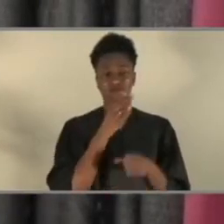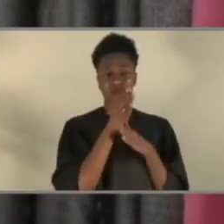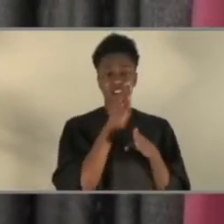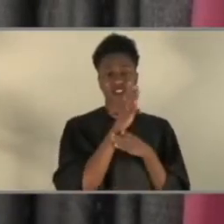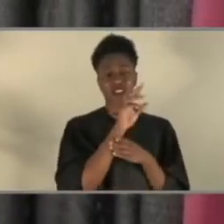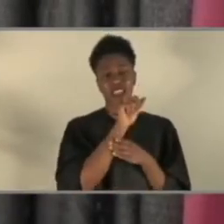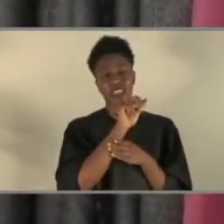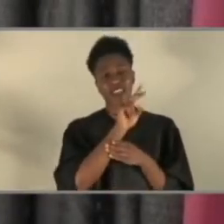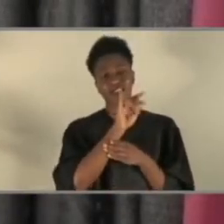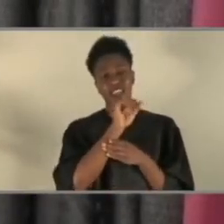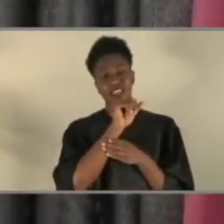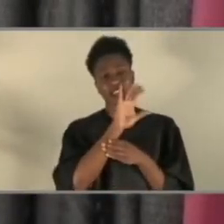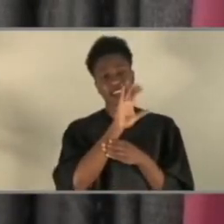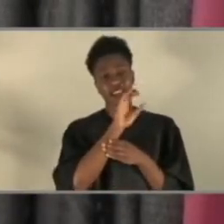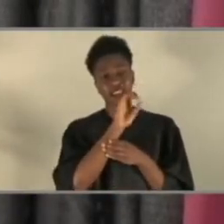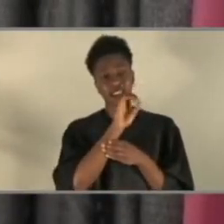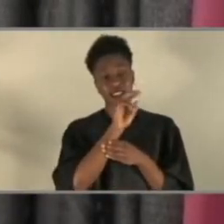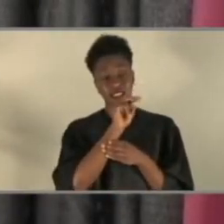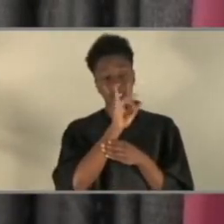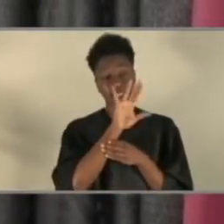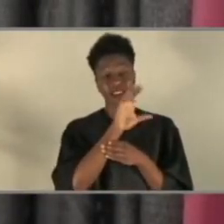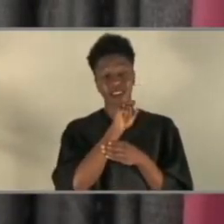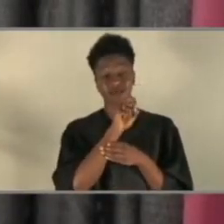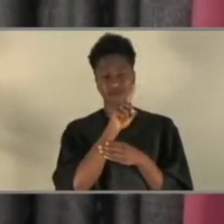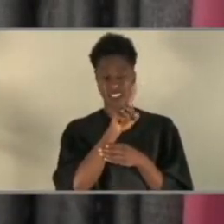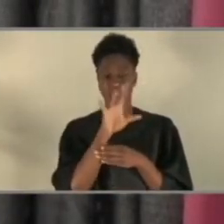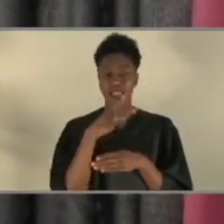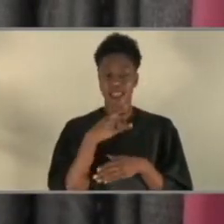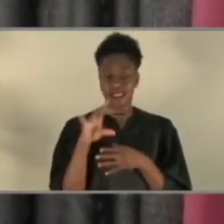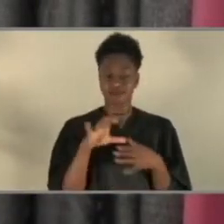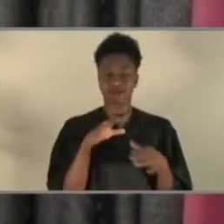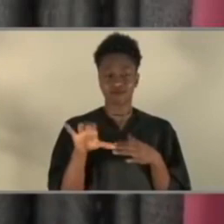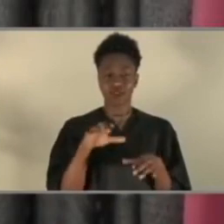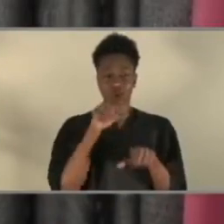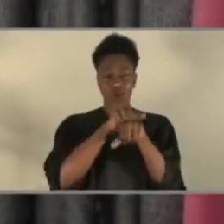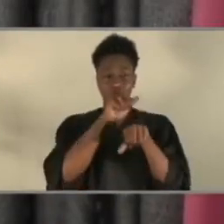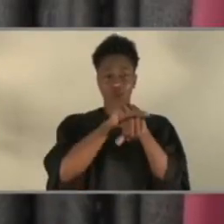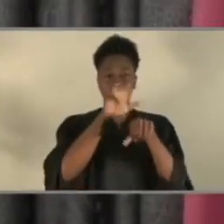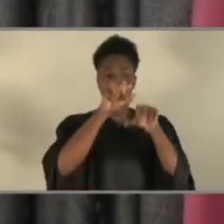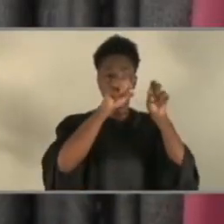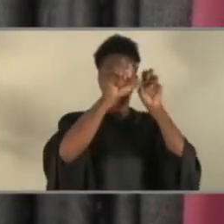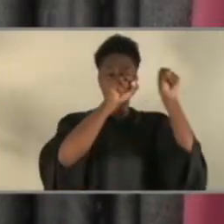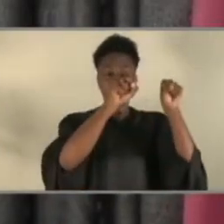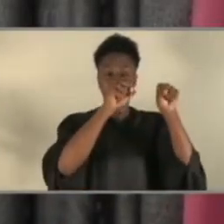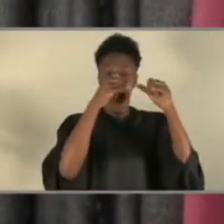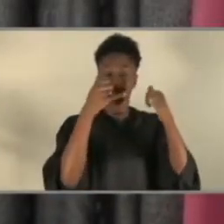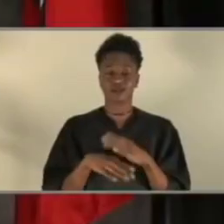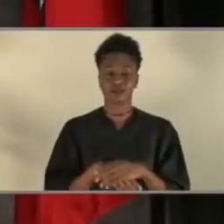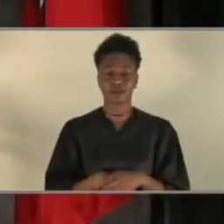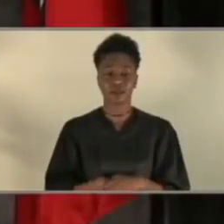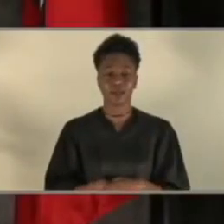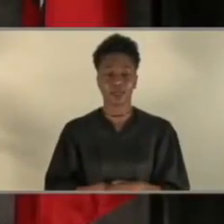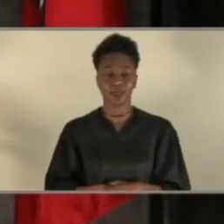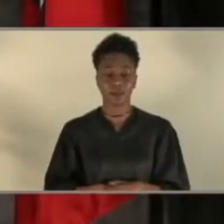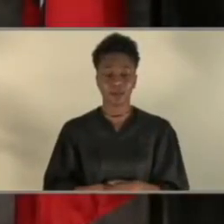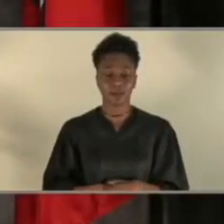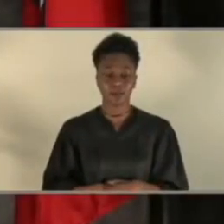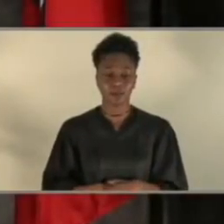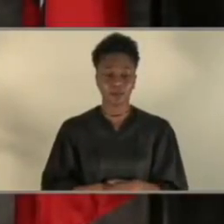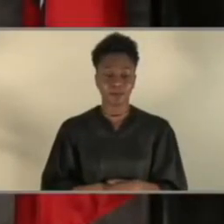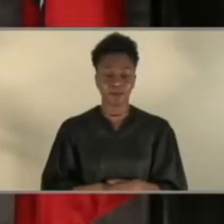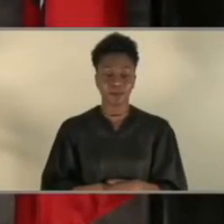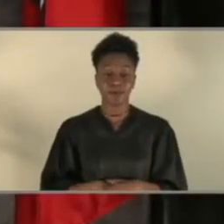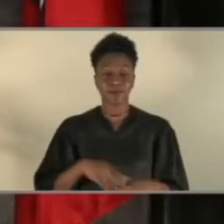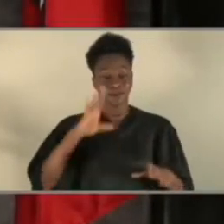His hobby is rock climbing. I now present to you Alfred Ely Beach High School valedictorian. Greetings,